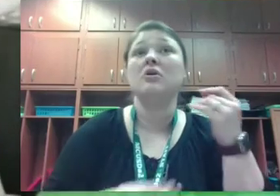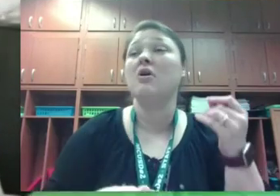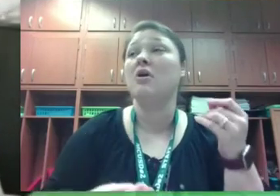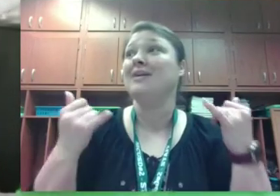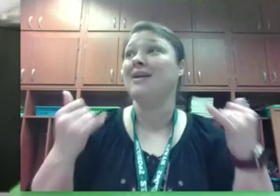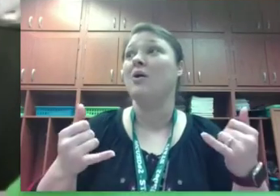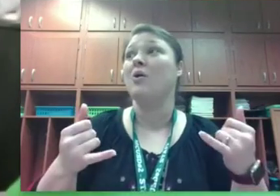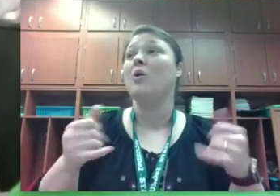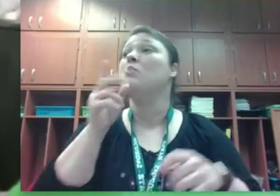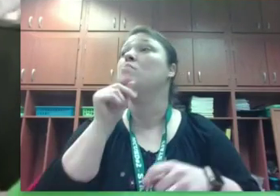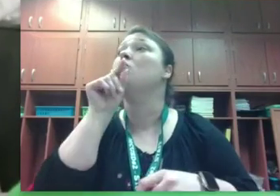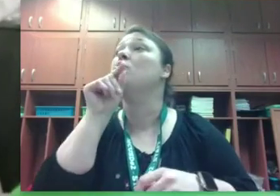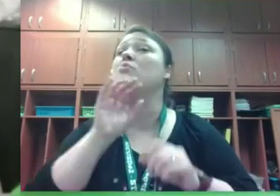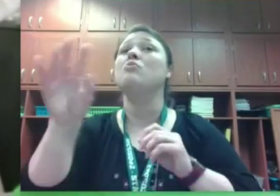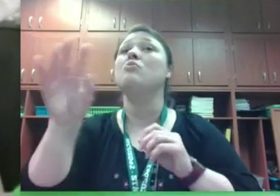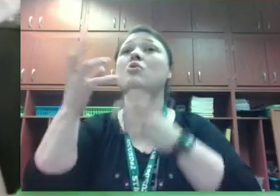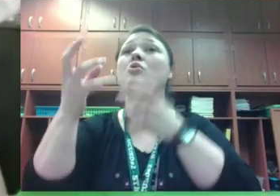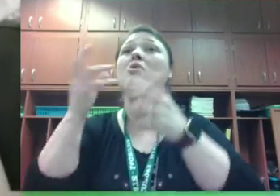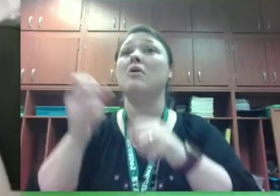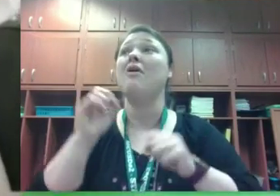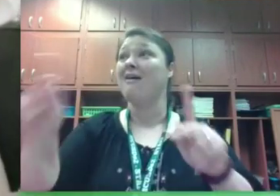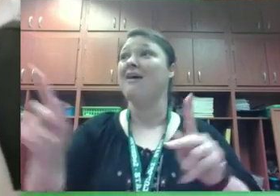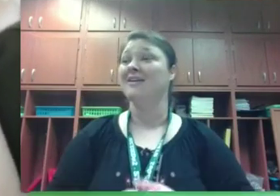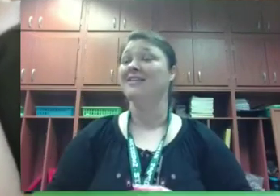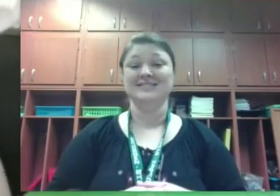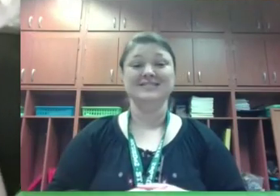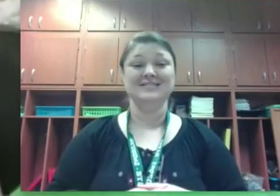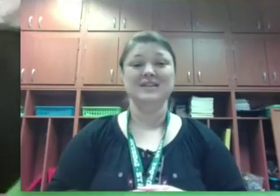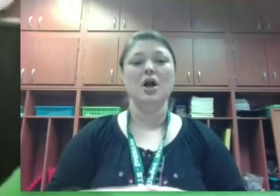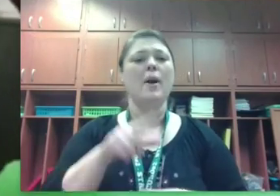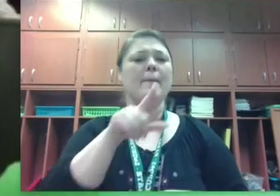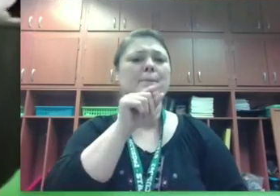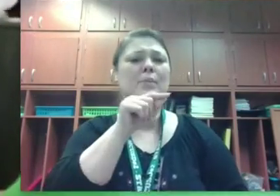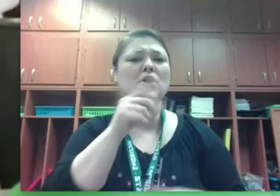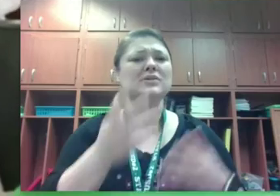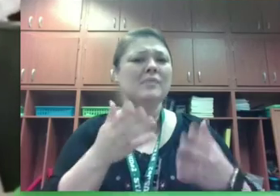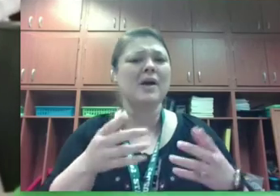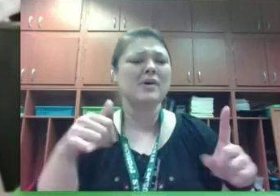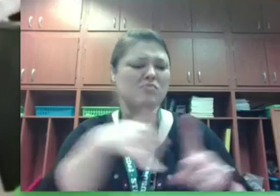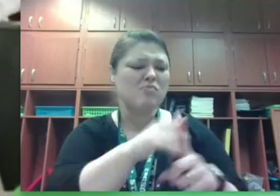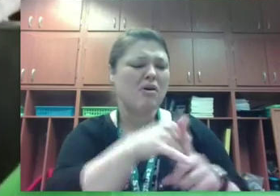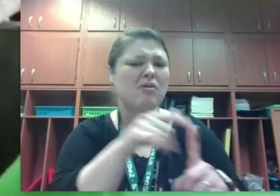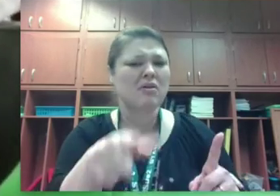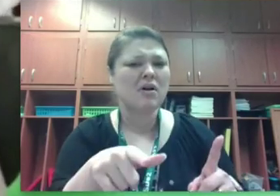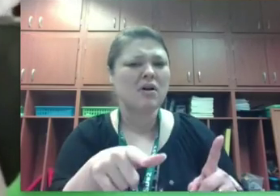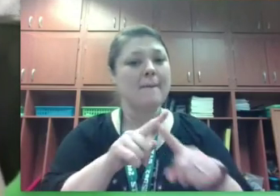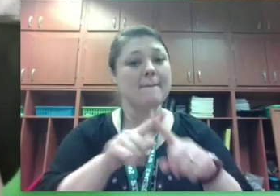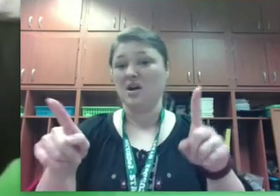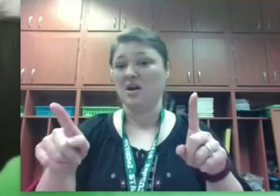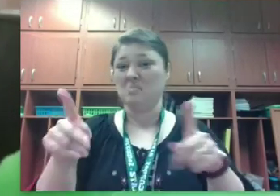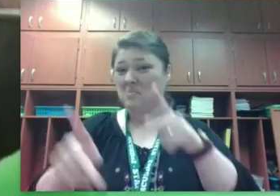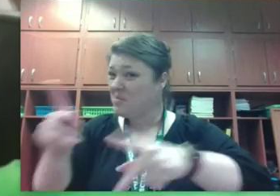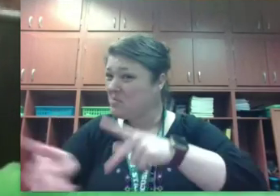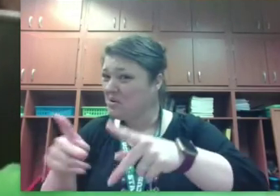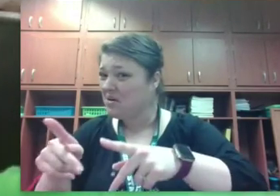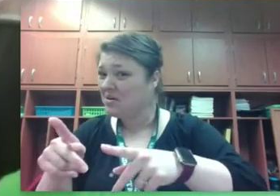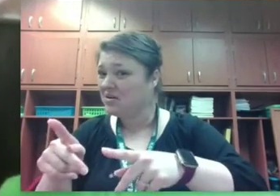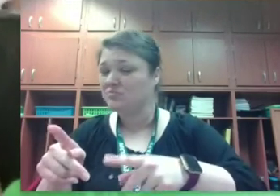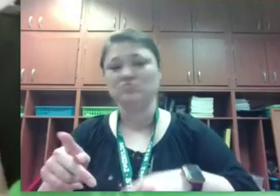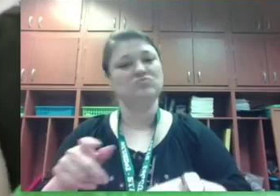So chickadees can get away with bullying, but we should not. Remember,